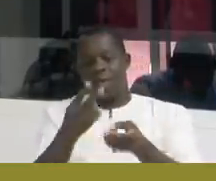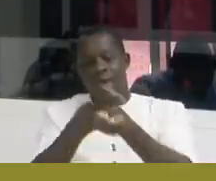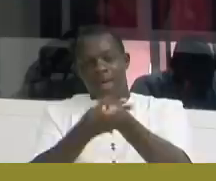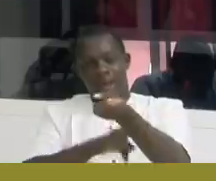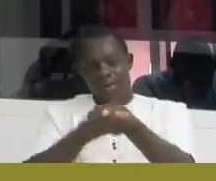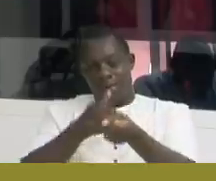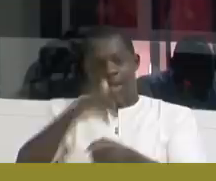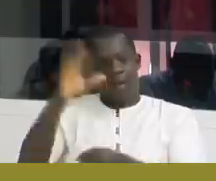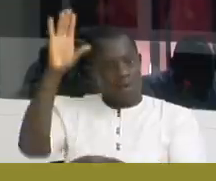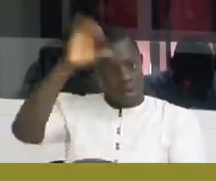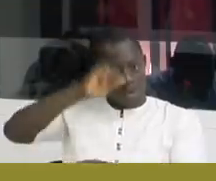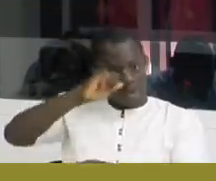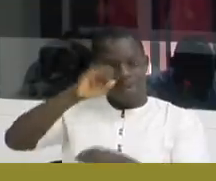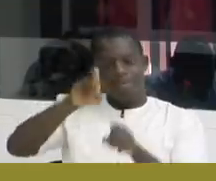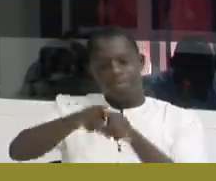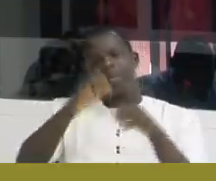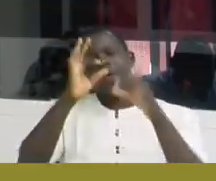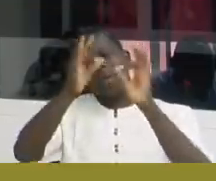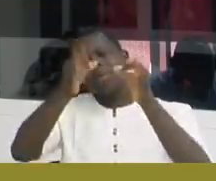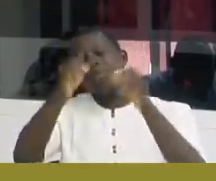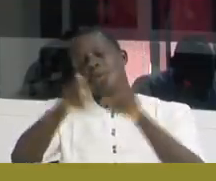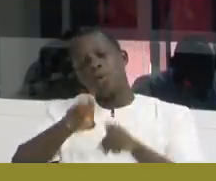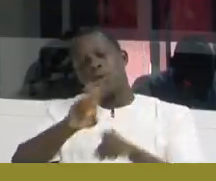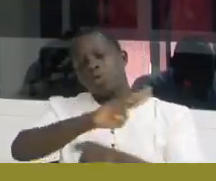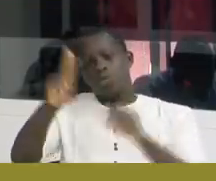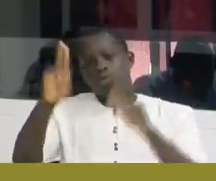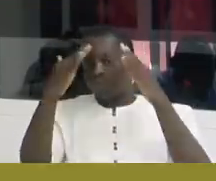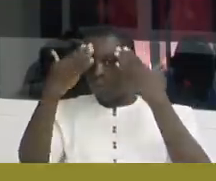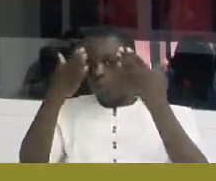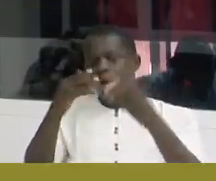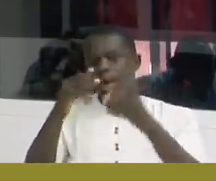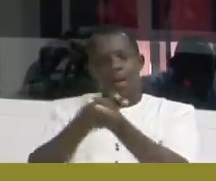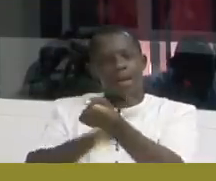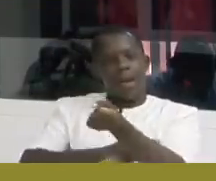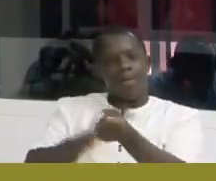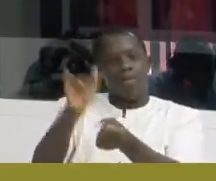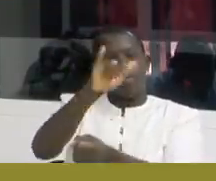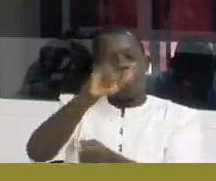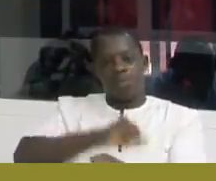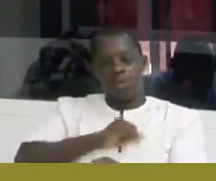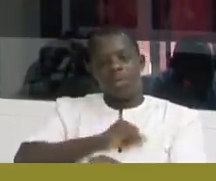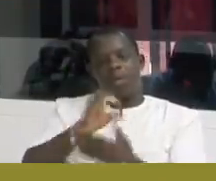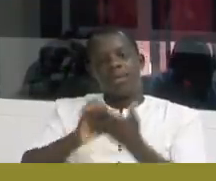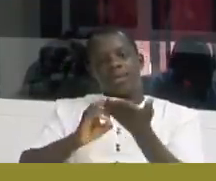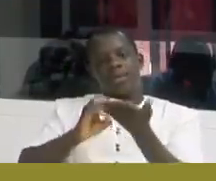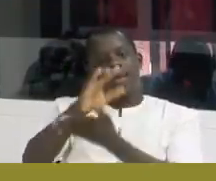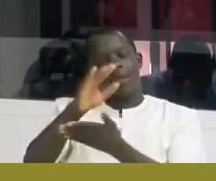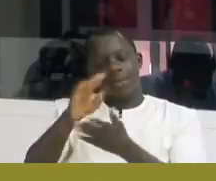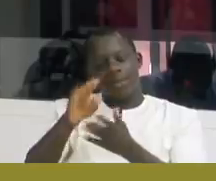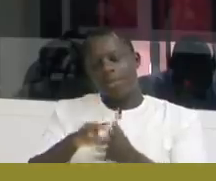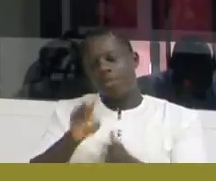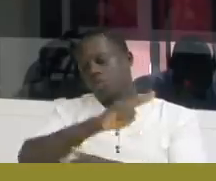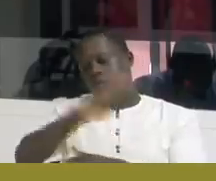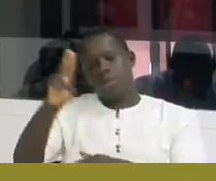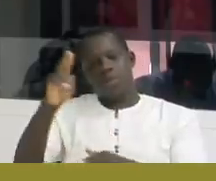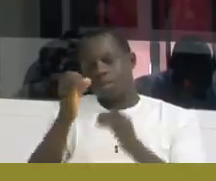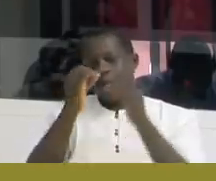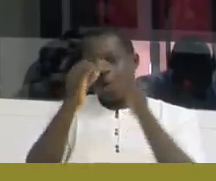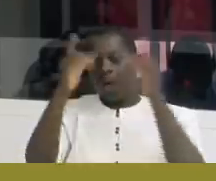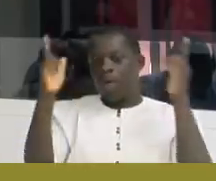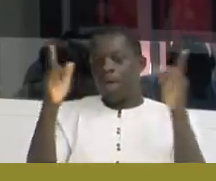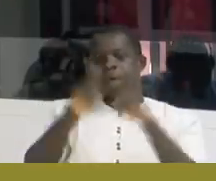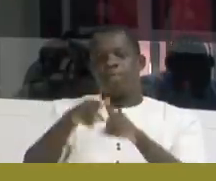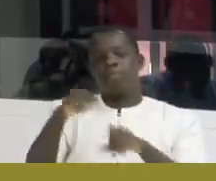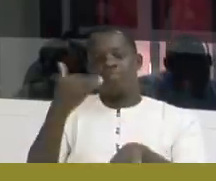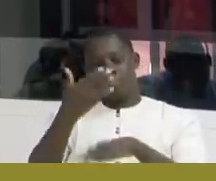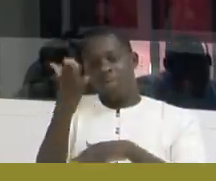explained. I'm not aware of the ram that he sent. I'm just not aware of it. I don't doubt that